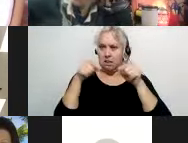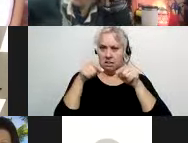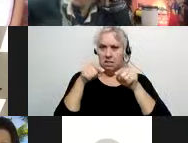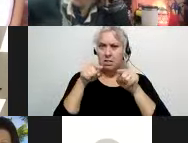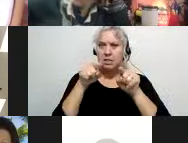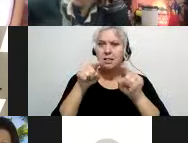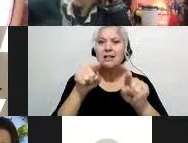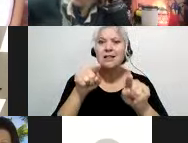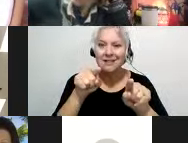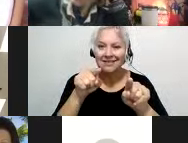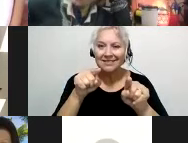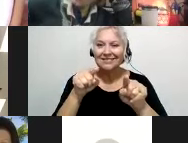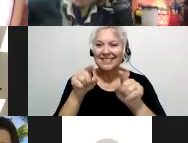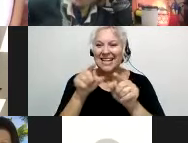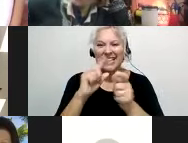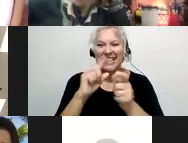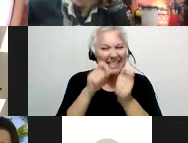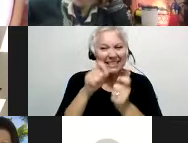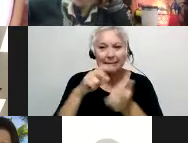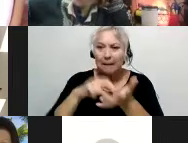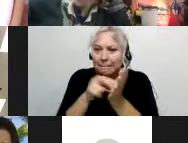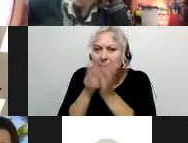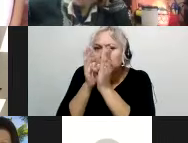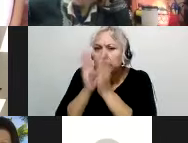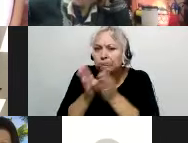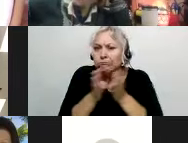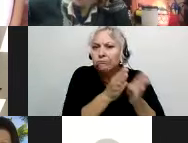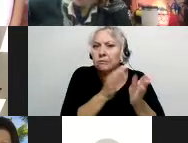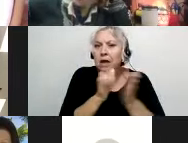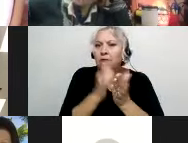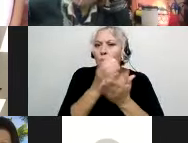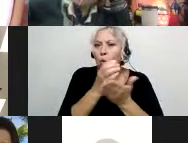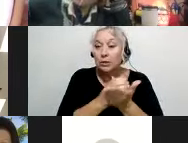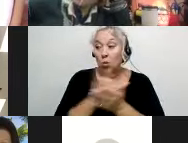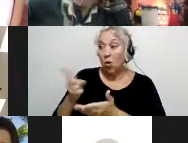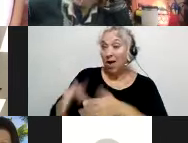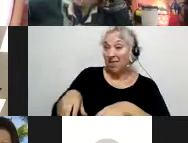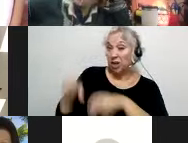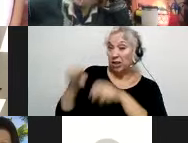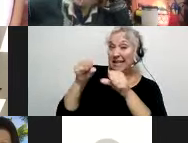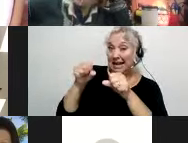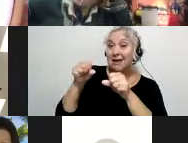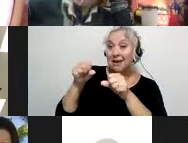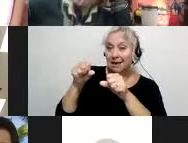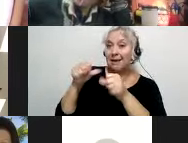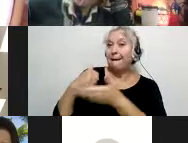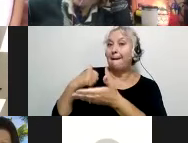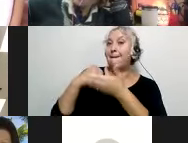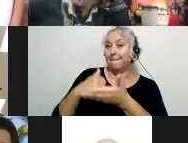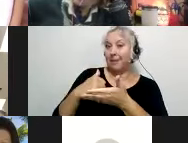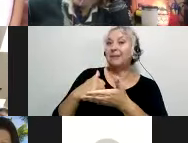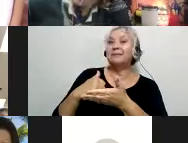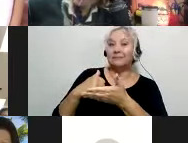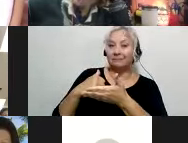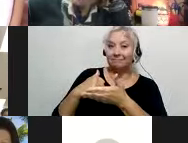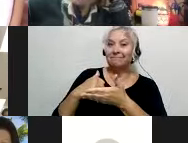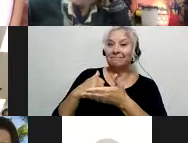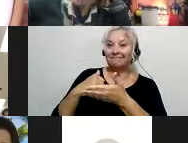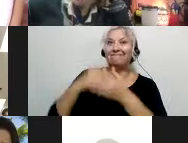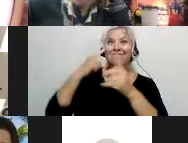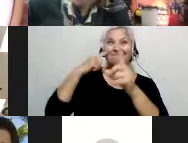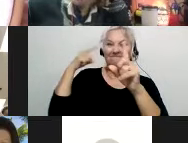intentional sequence of courses and to make sure that the courses that the students are taking is helping them get to where they want to